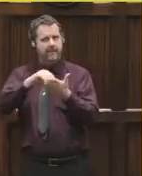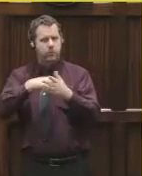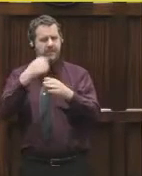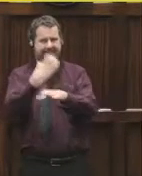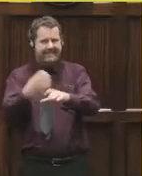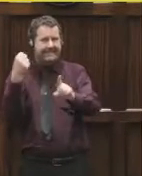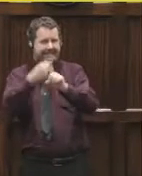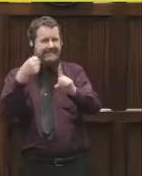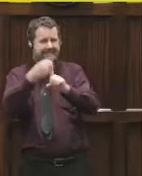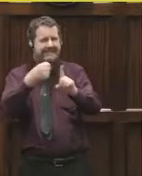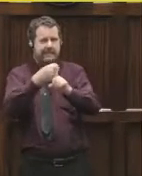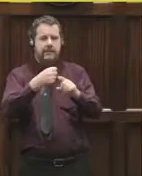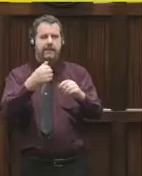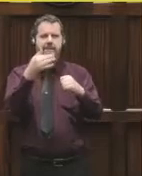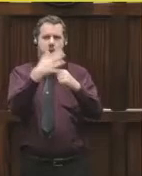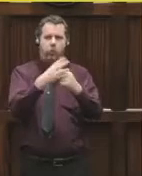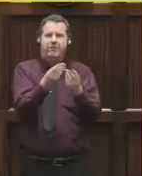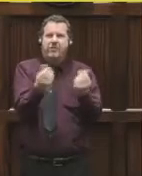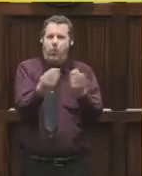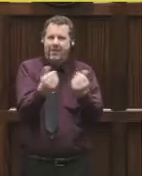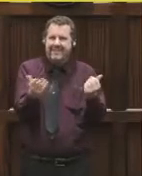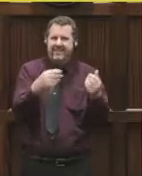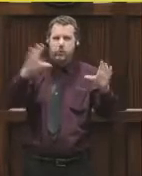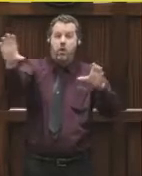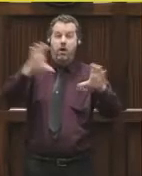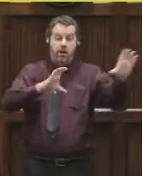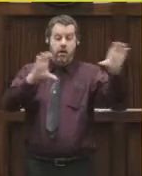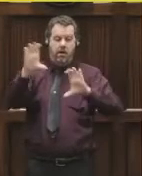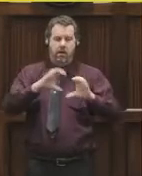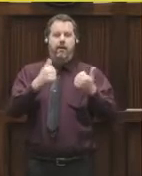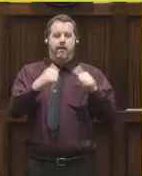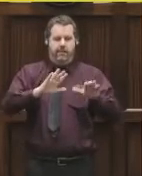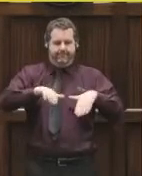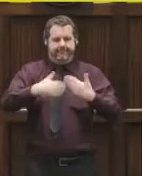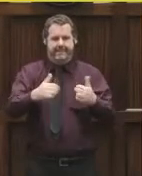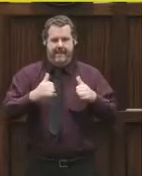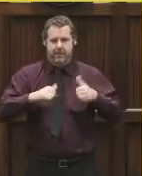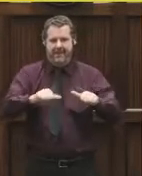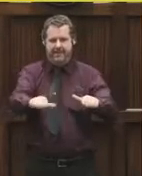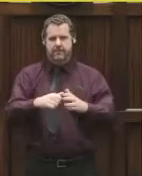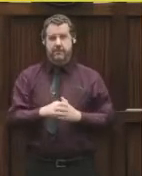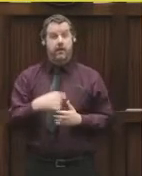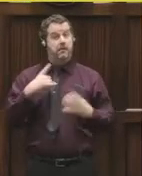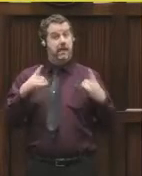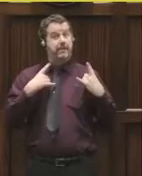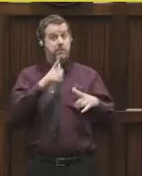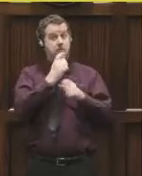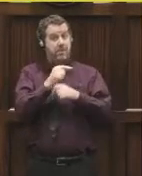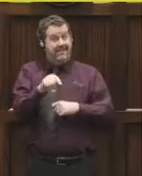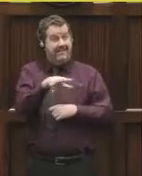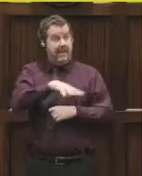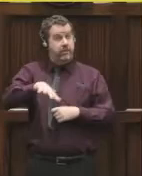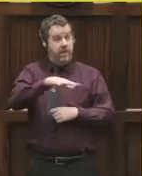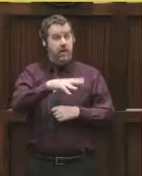this recognition a reality. I'm particularly happy to speak on this debate given the important role the deaf village on the